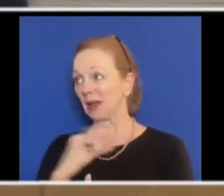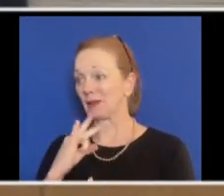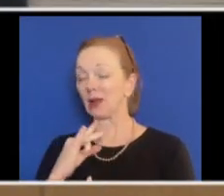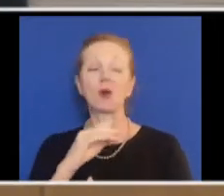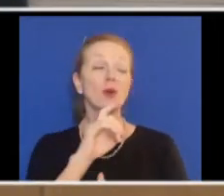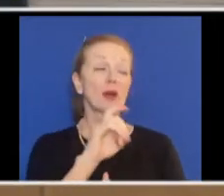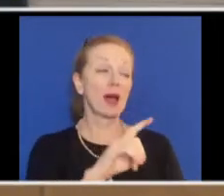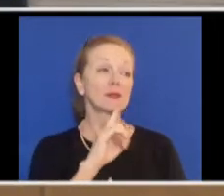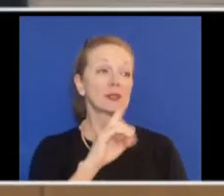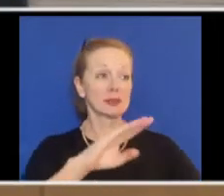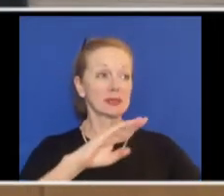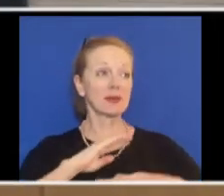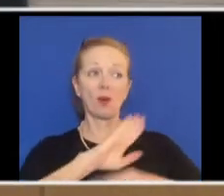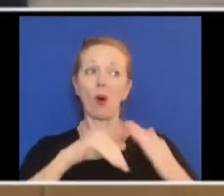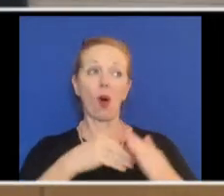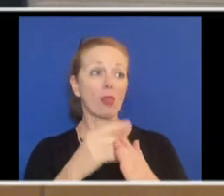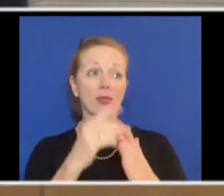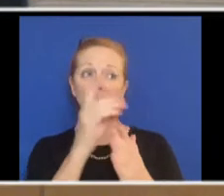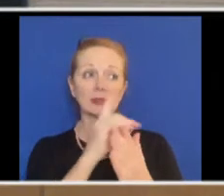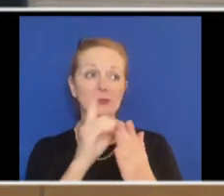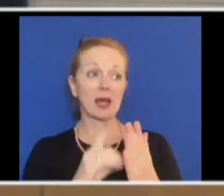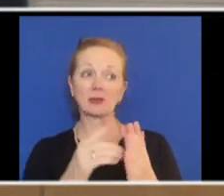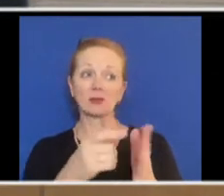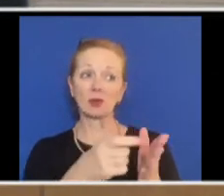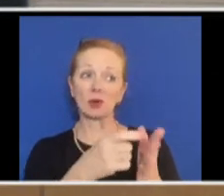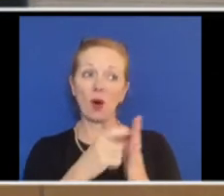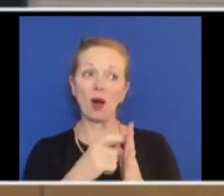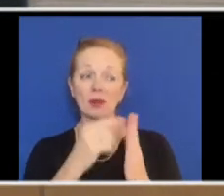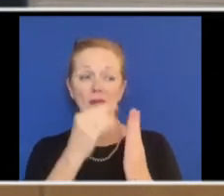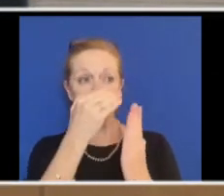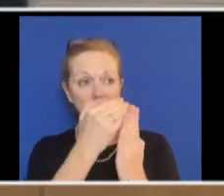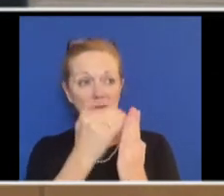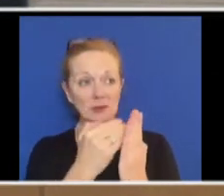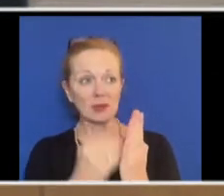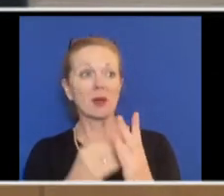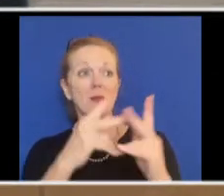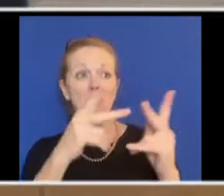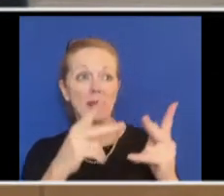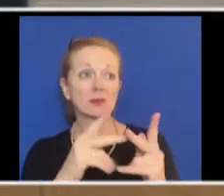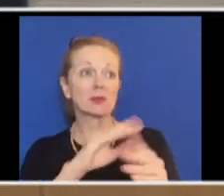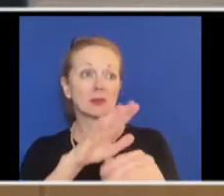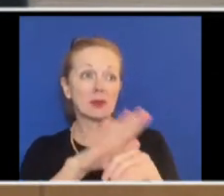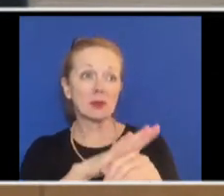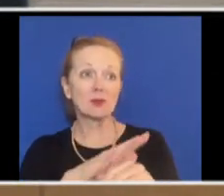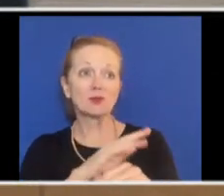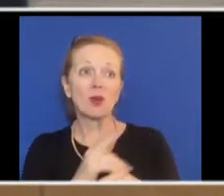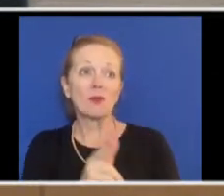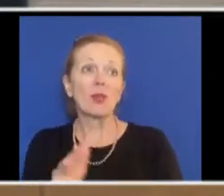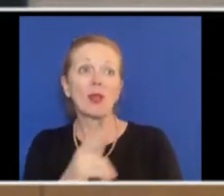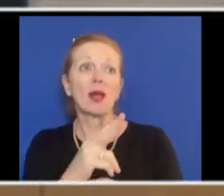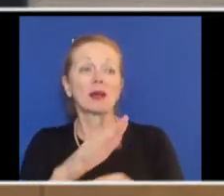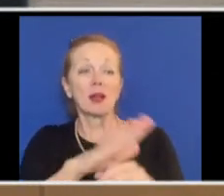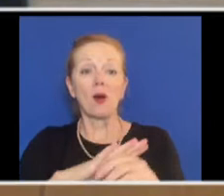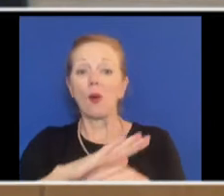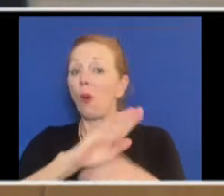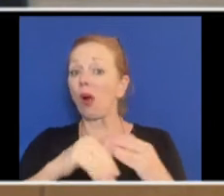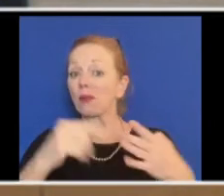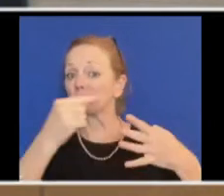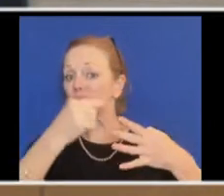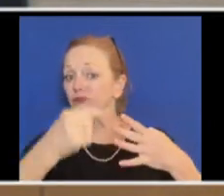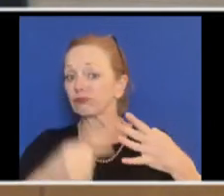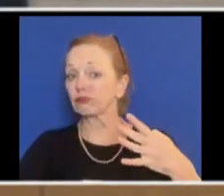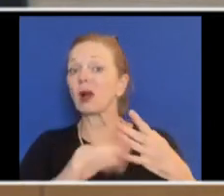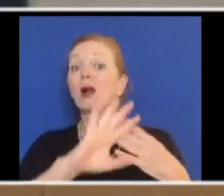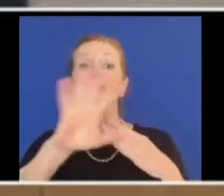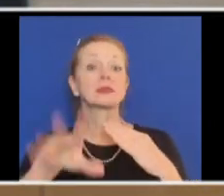would have to meet all any of the design criteria building placement location driving lane locations uh all the prescribed conditions plus any